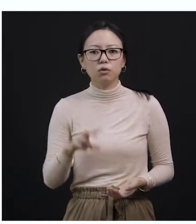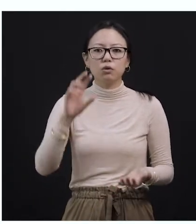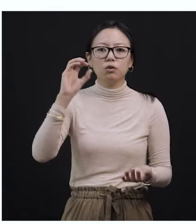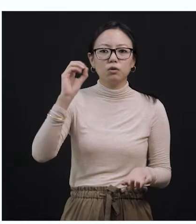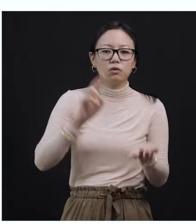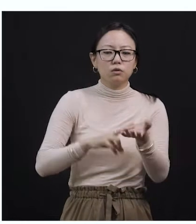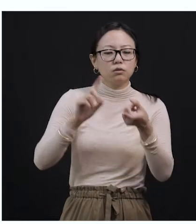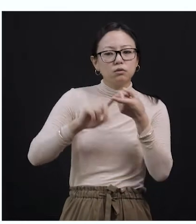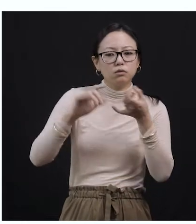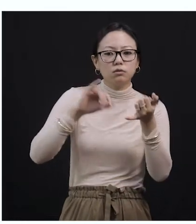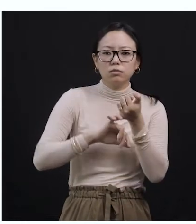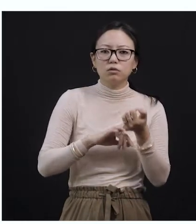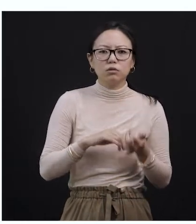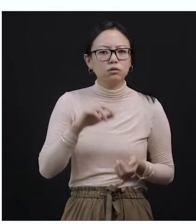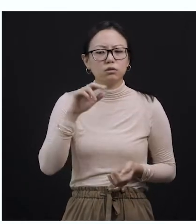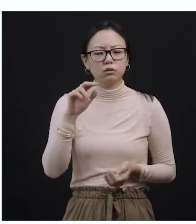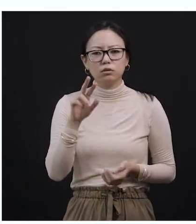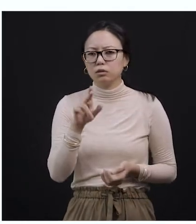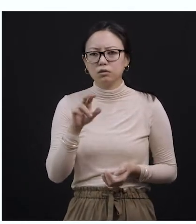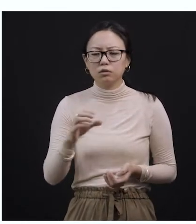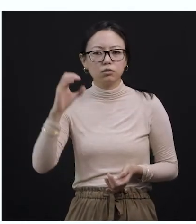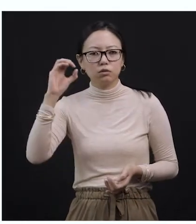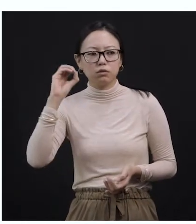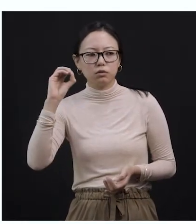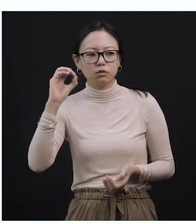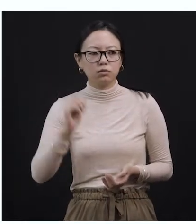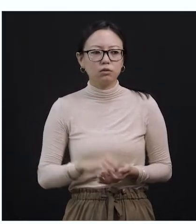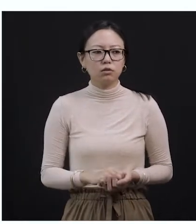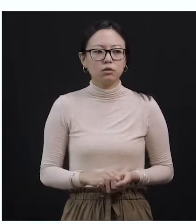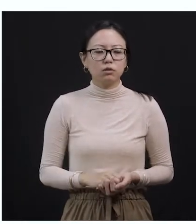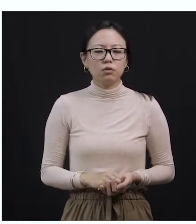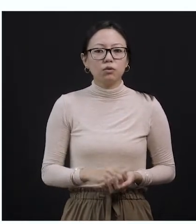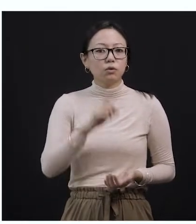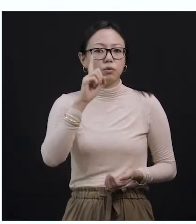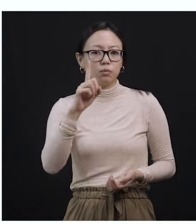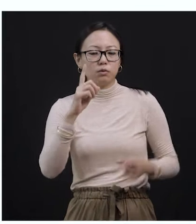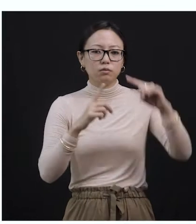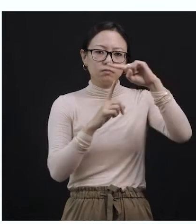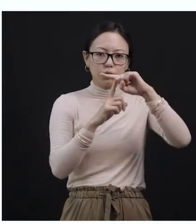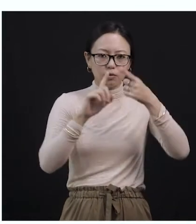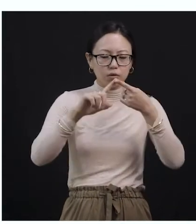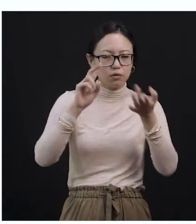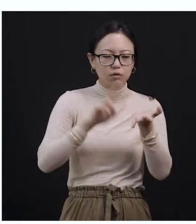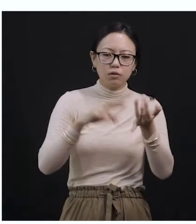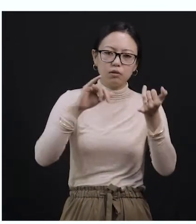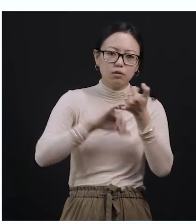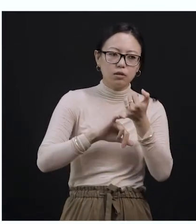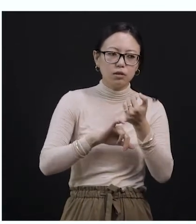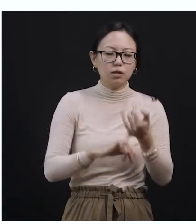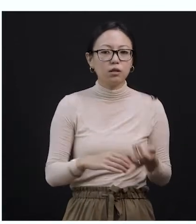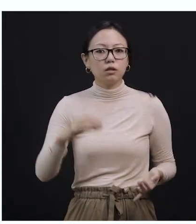a 0. All right. So we can read this number as 1 tens